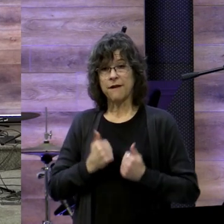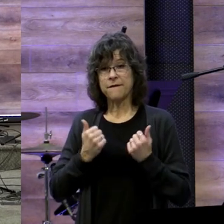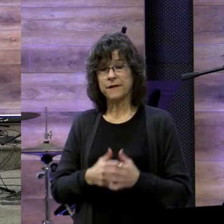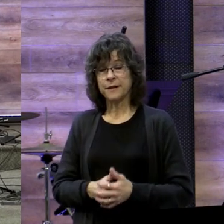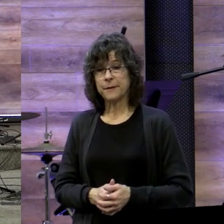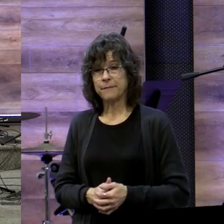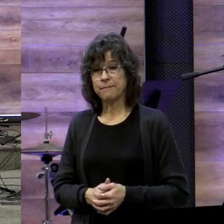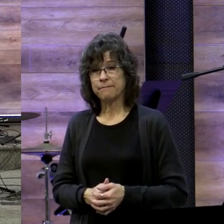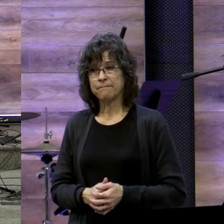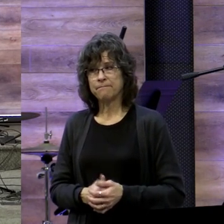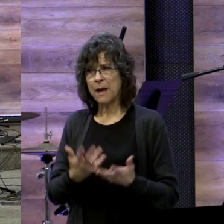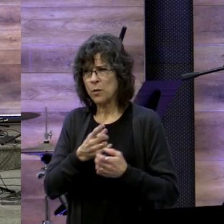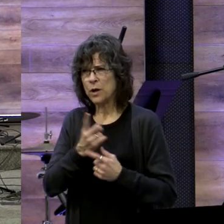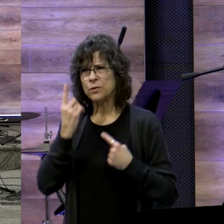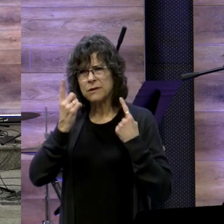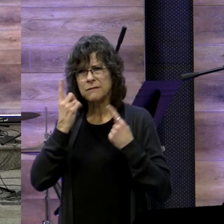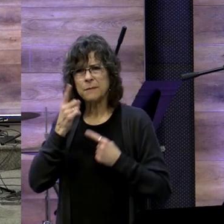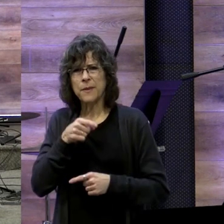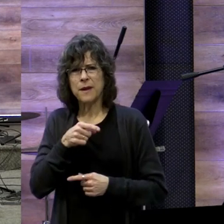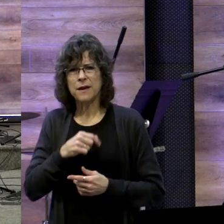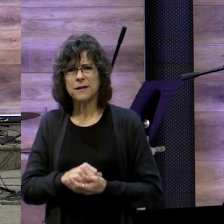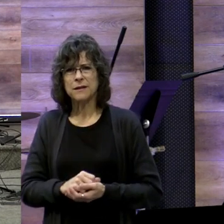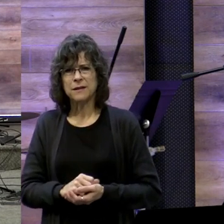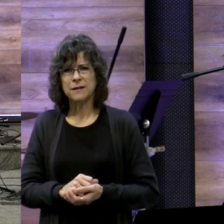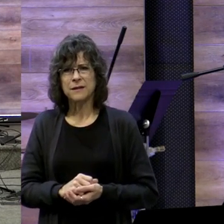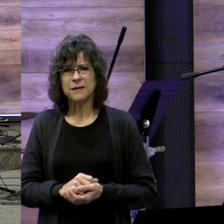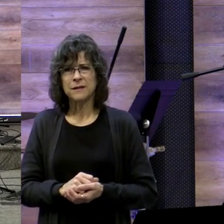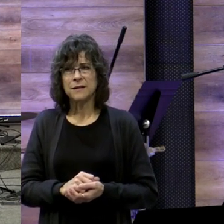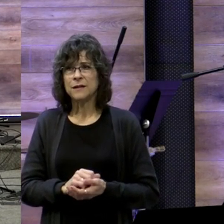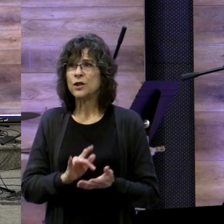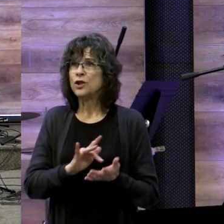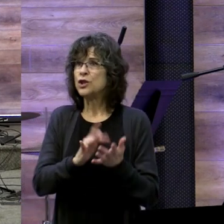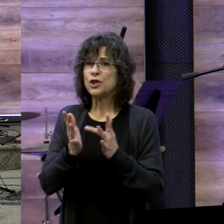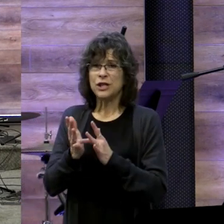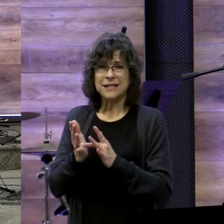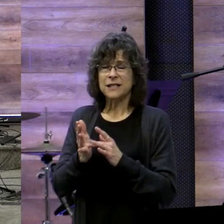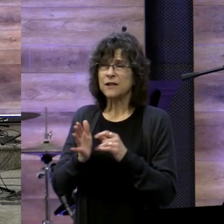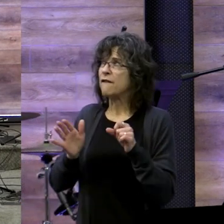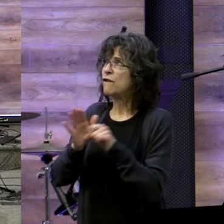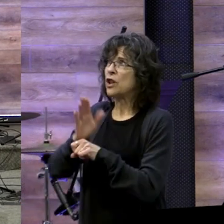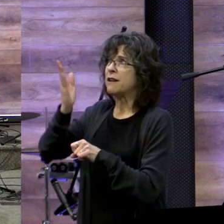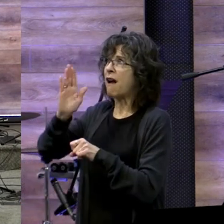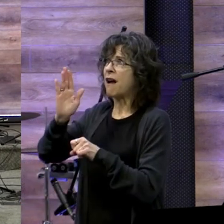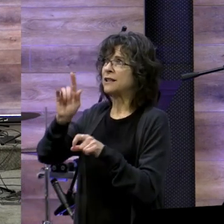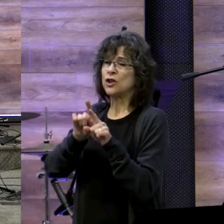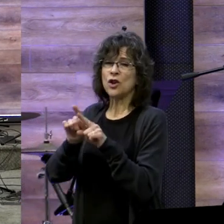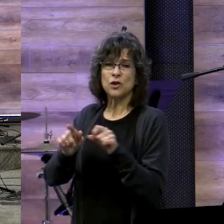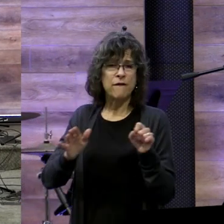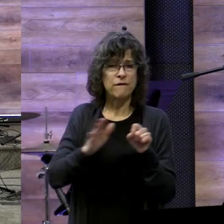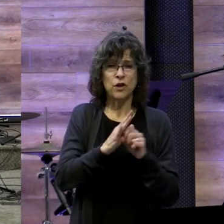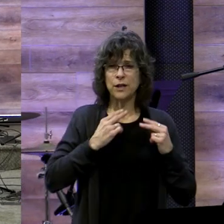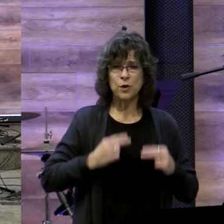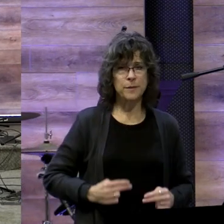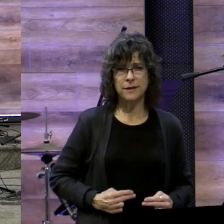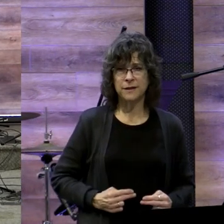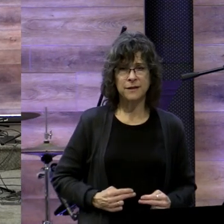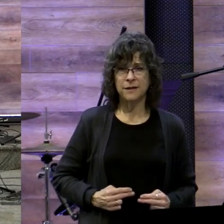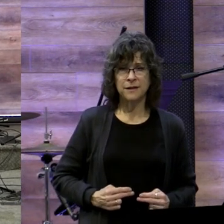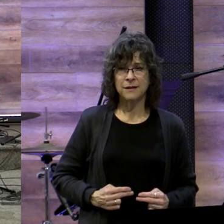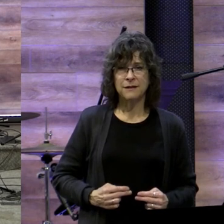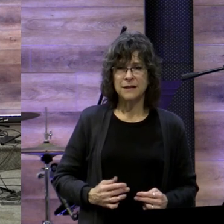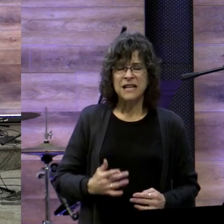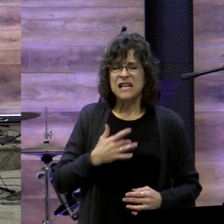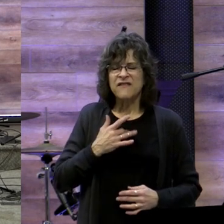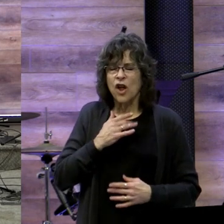Let's not miss that. Because Jesus, while being fully God, was also fully human, and he experienced the whole